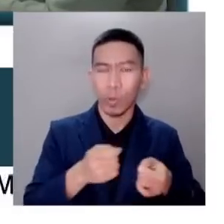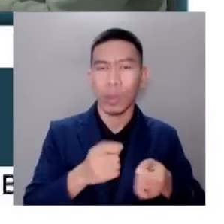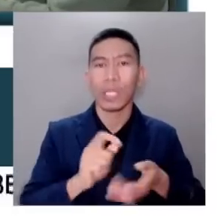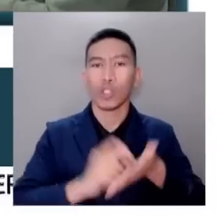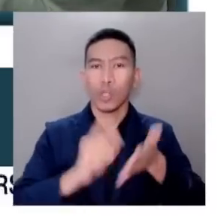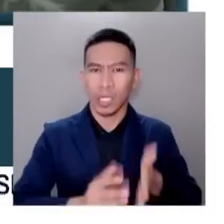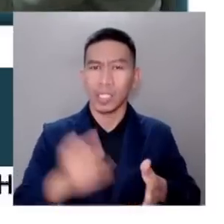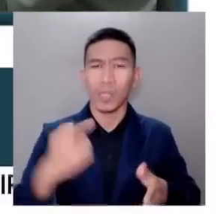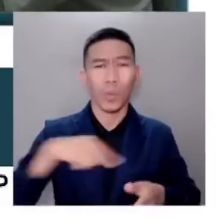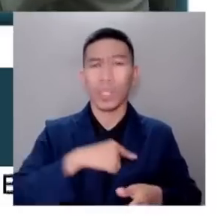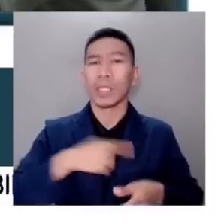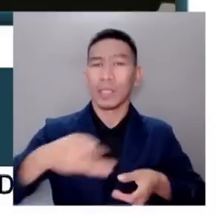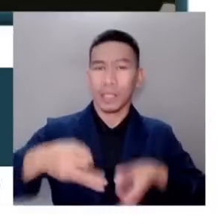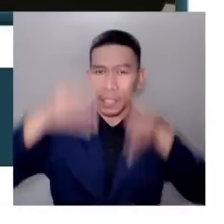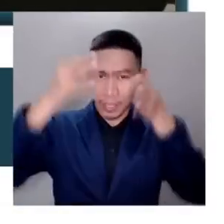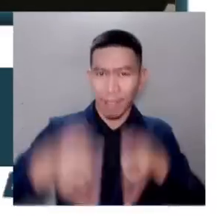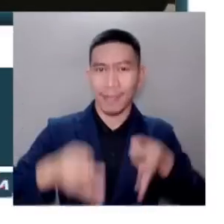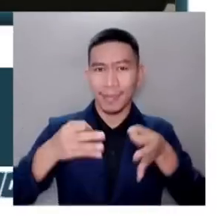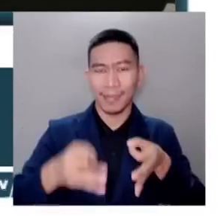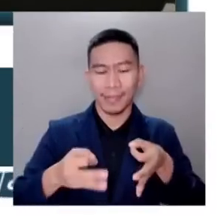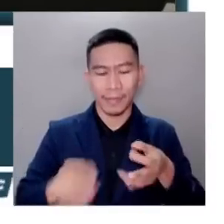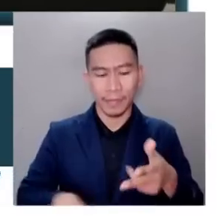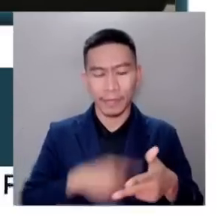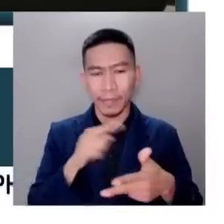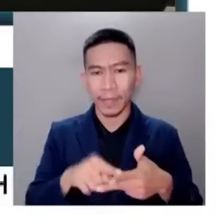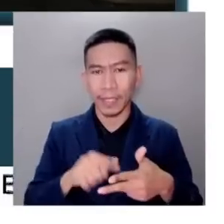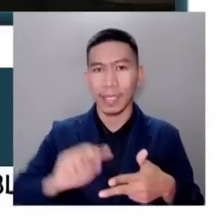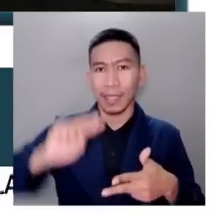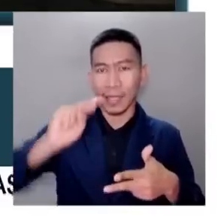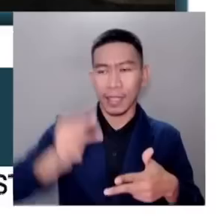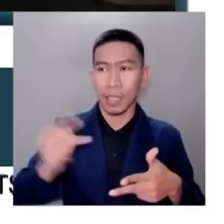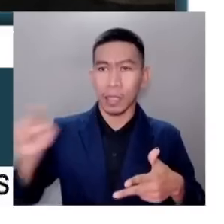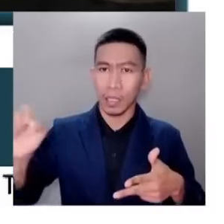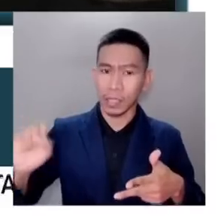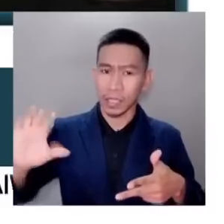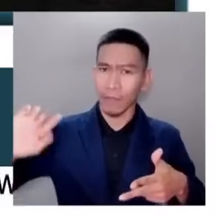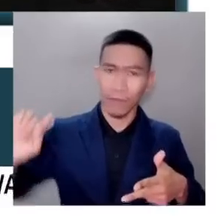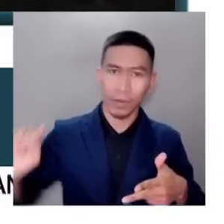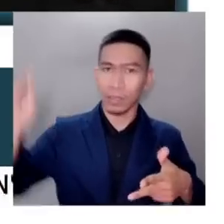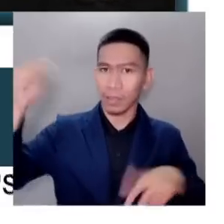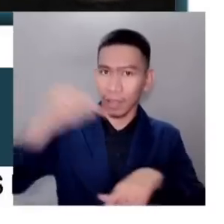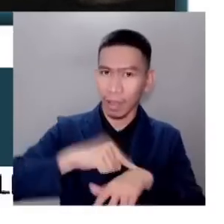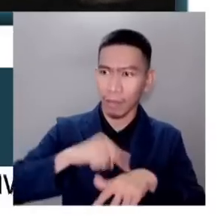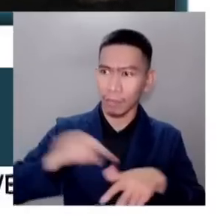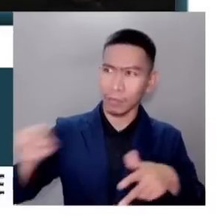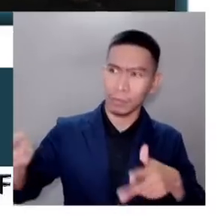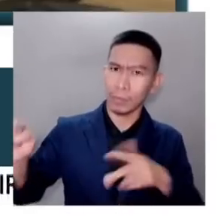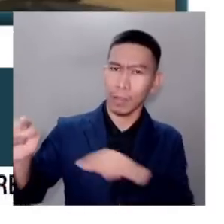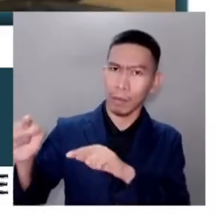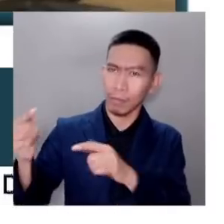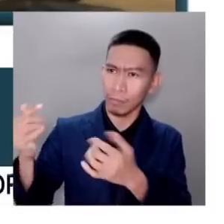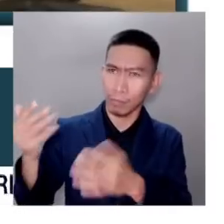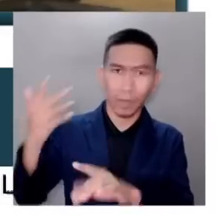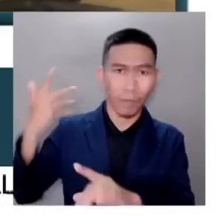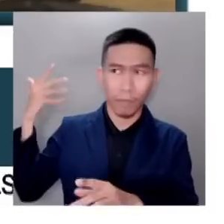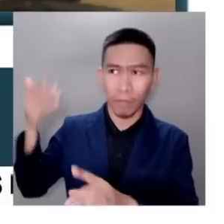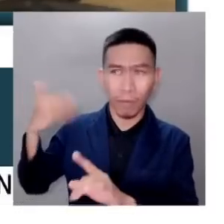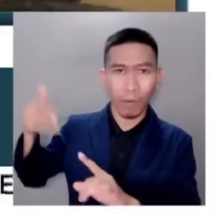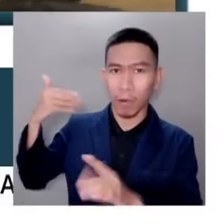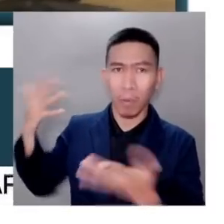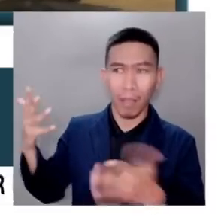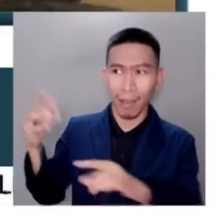think the second thing is that this is the first time the SEC has acted in this way on press freedom issues against a